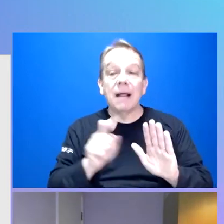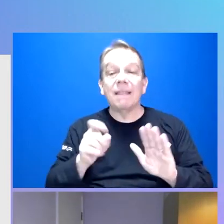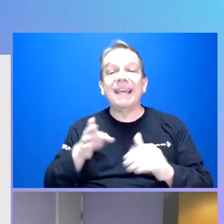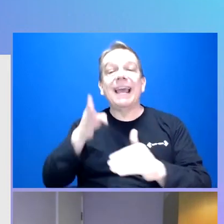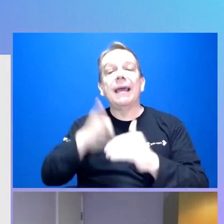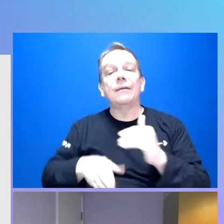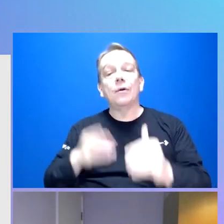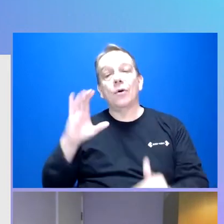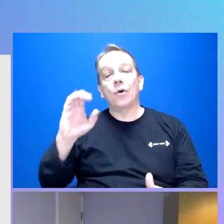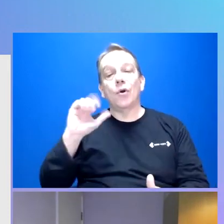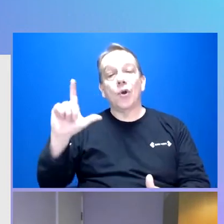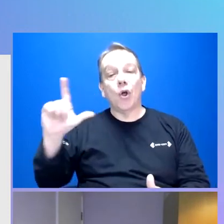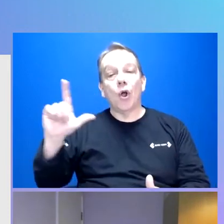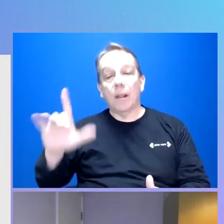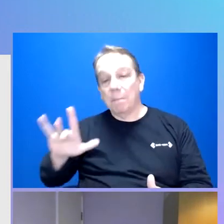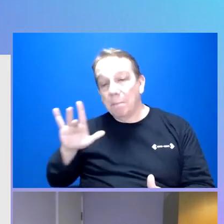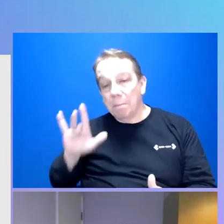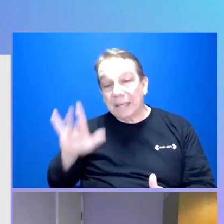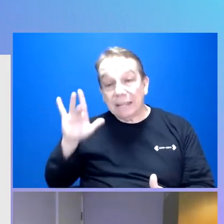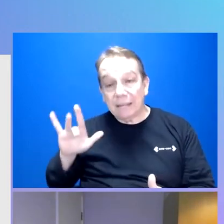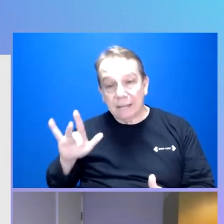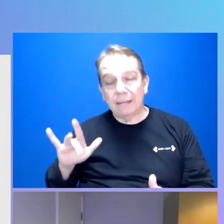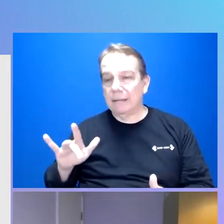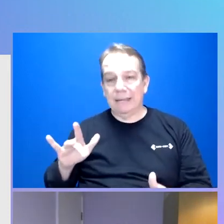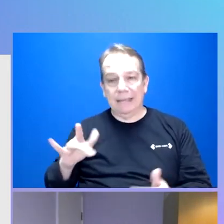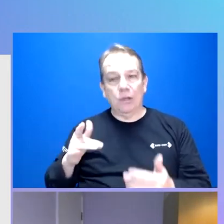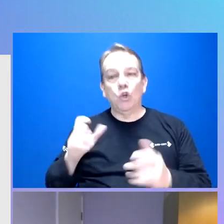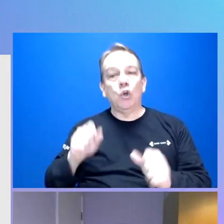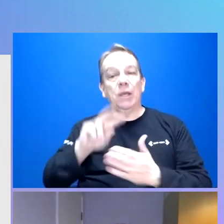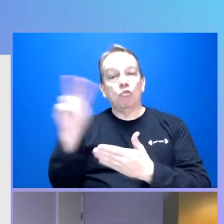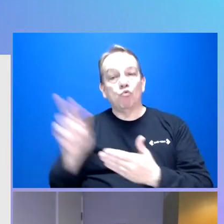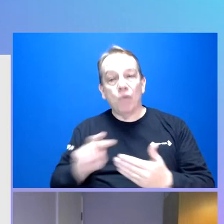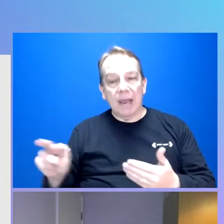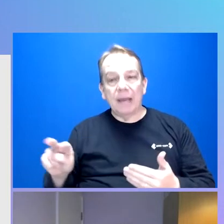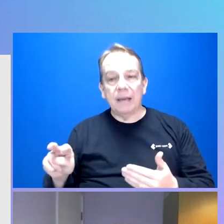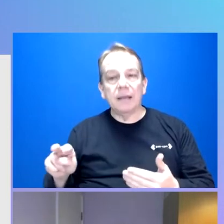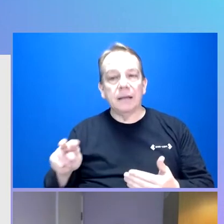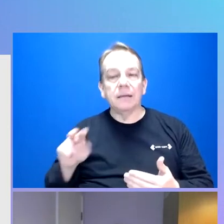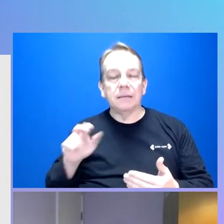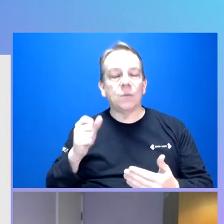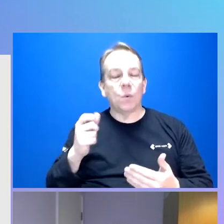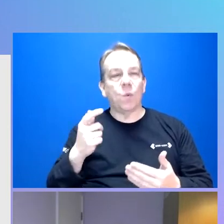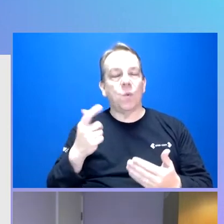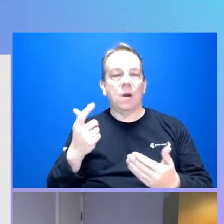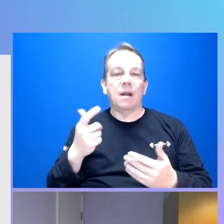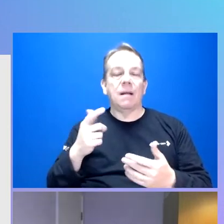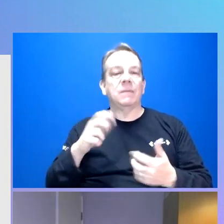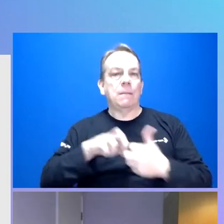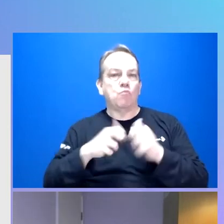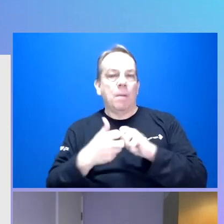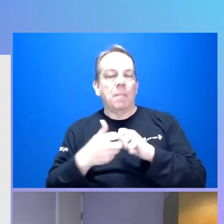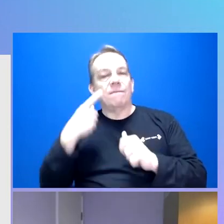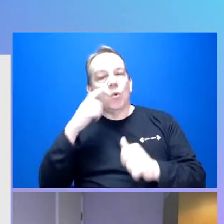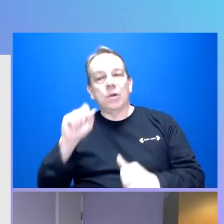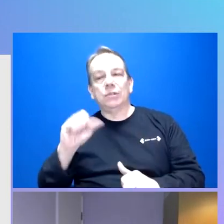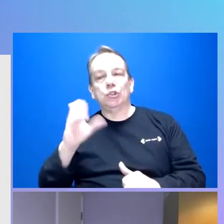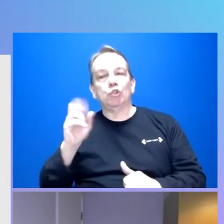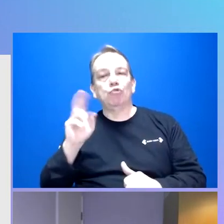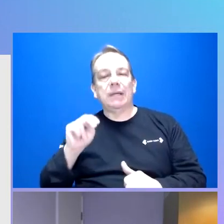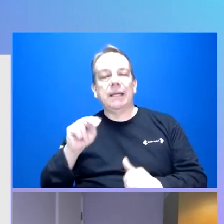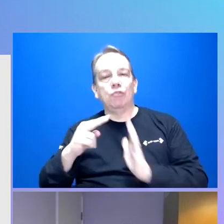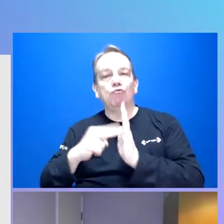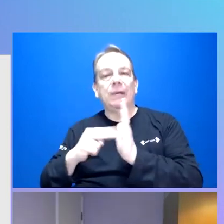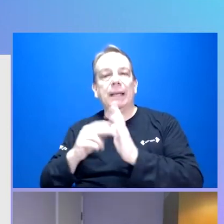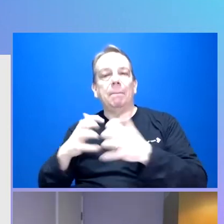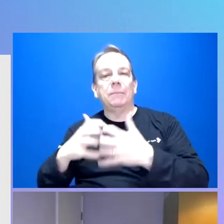button didn't have a label that could be read out to screen readers. So it was an infinite call for those users.